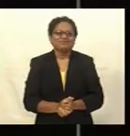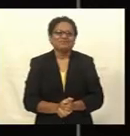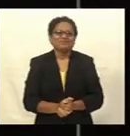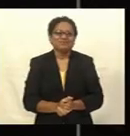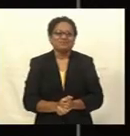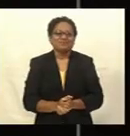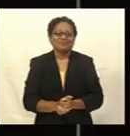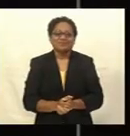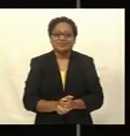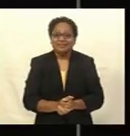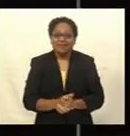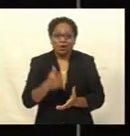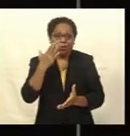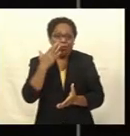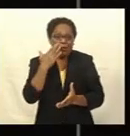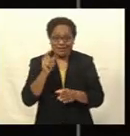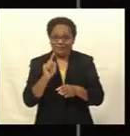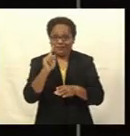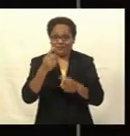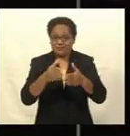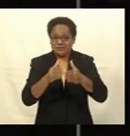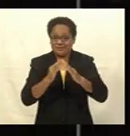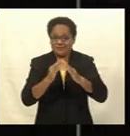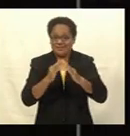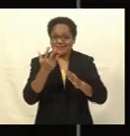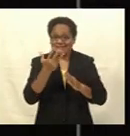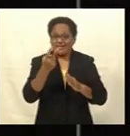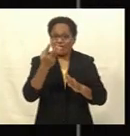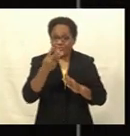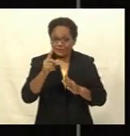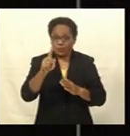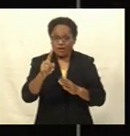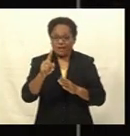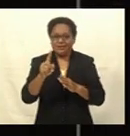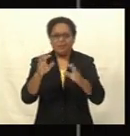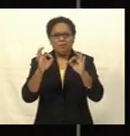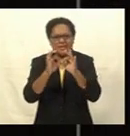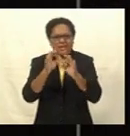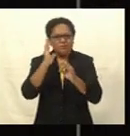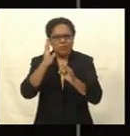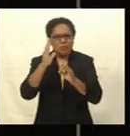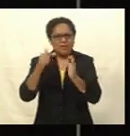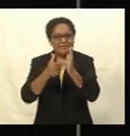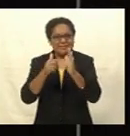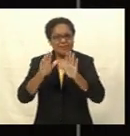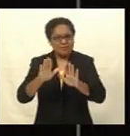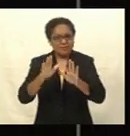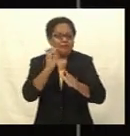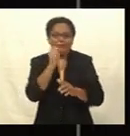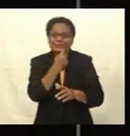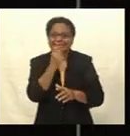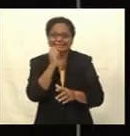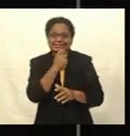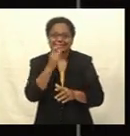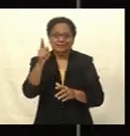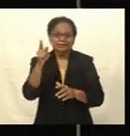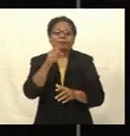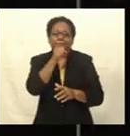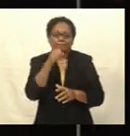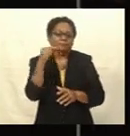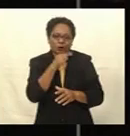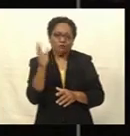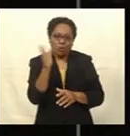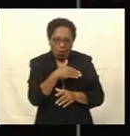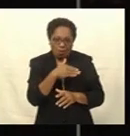On its inception in 1921, Budalewa Secondary School in Taveuni was an all-male institution, and it produced some